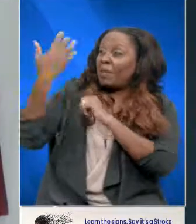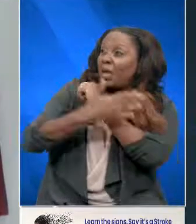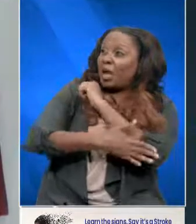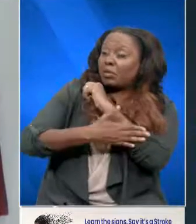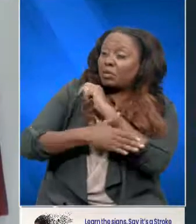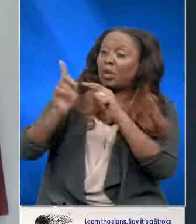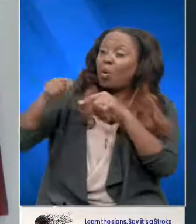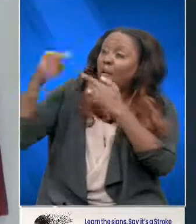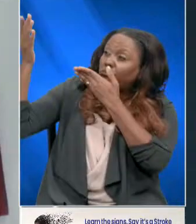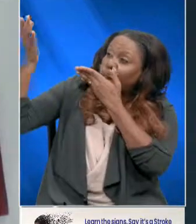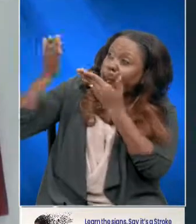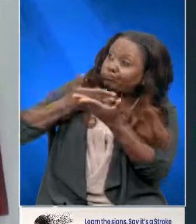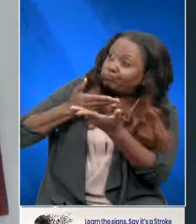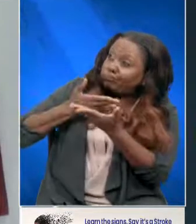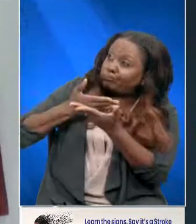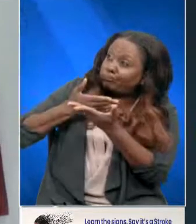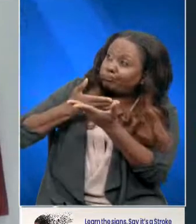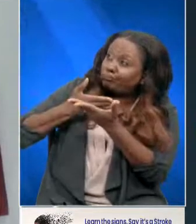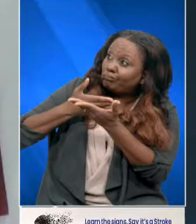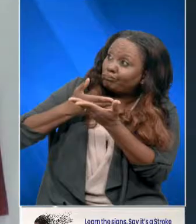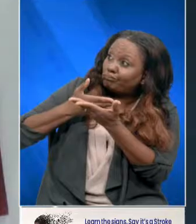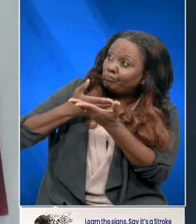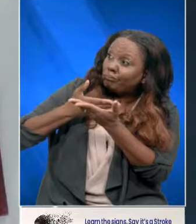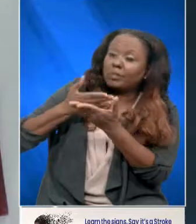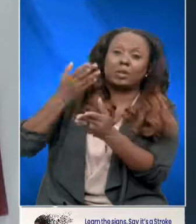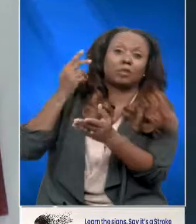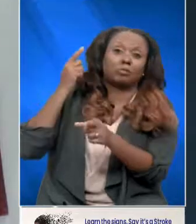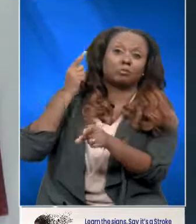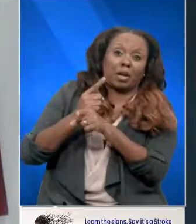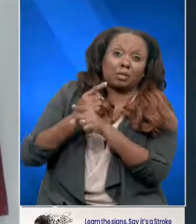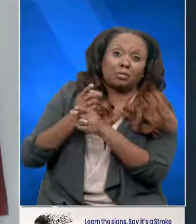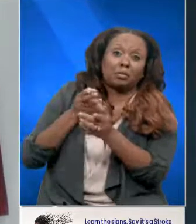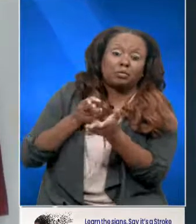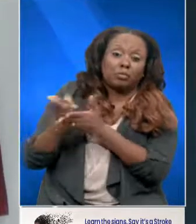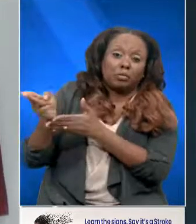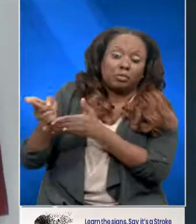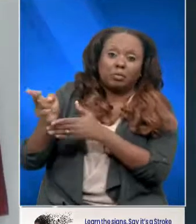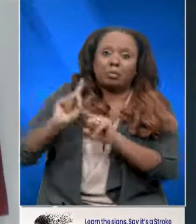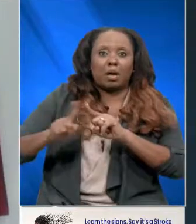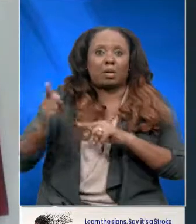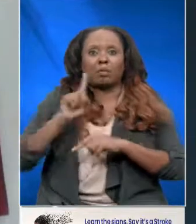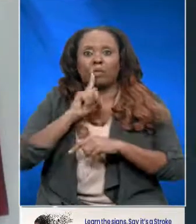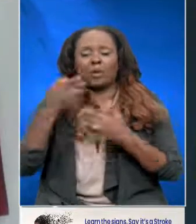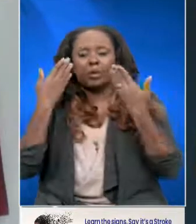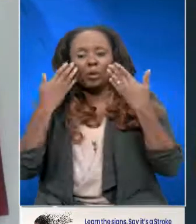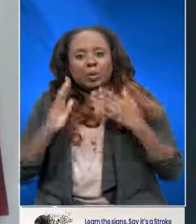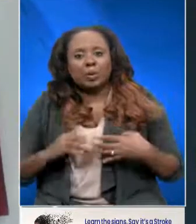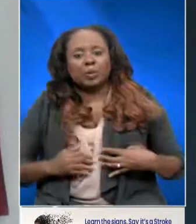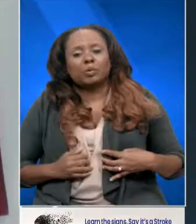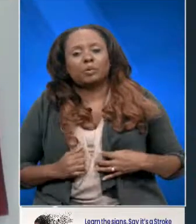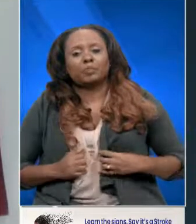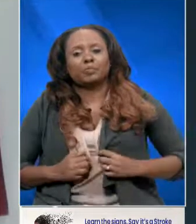products were labeled or made that it's true, right? But we really don't have a way of knowing. So it gives us an